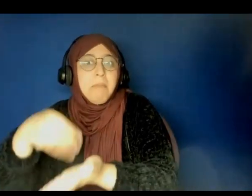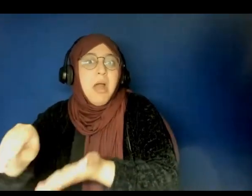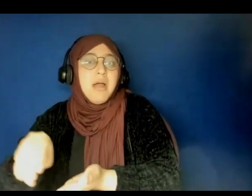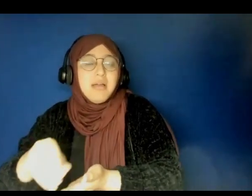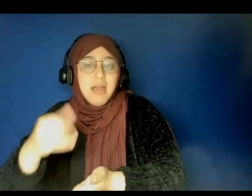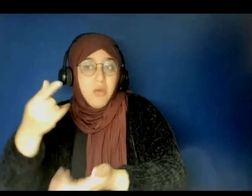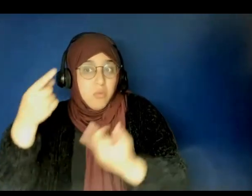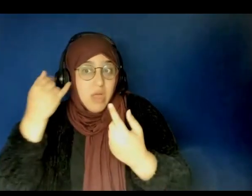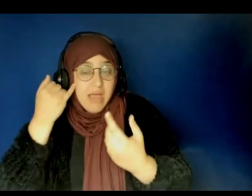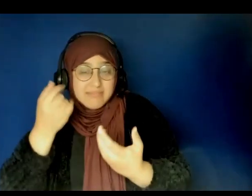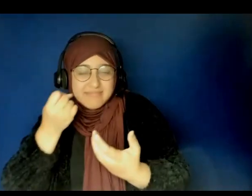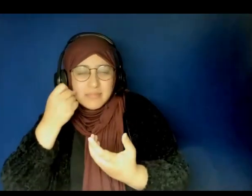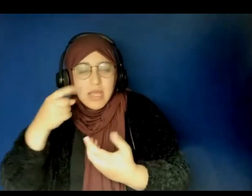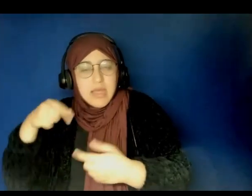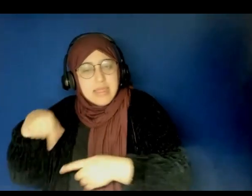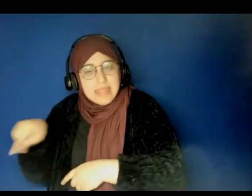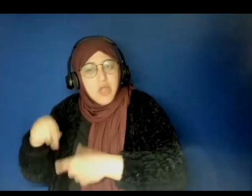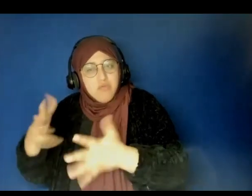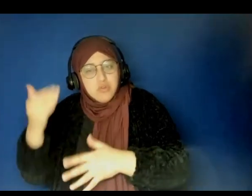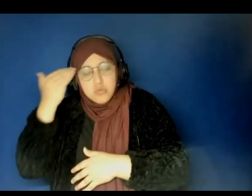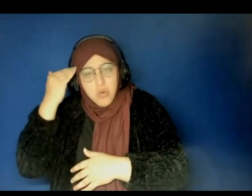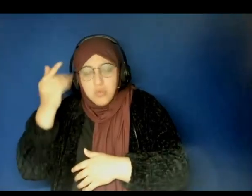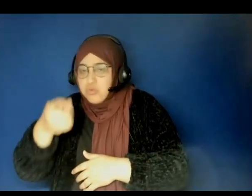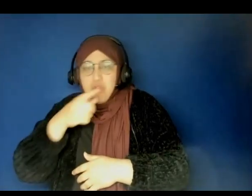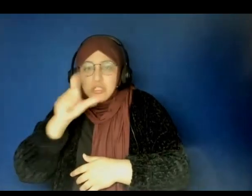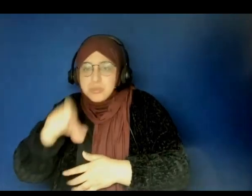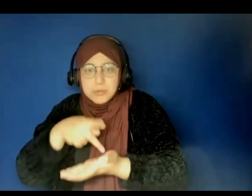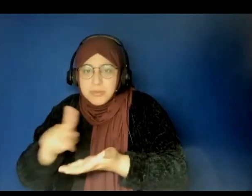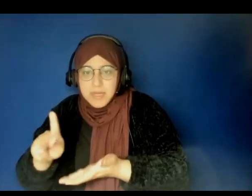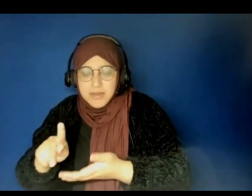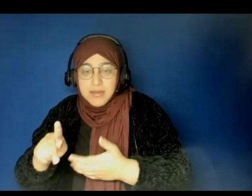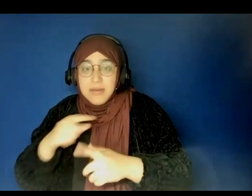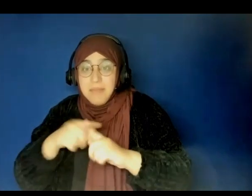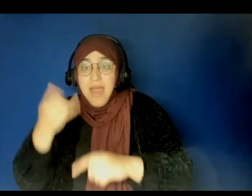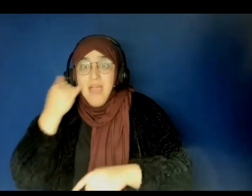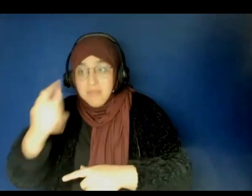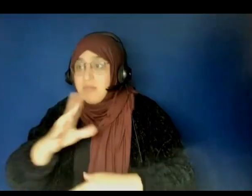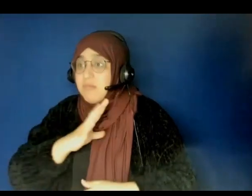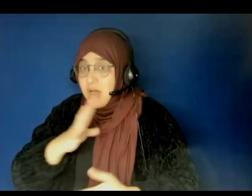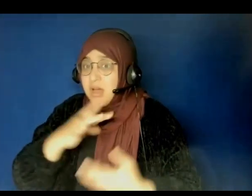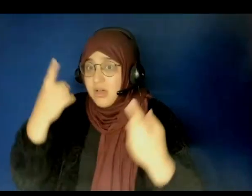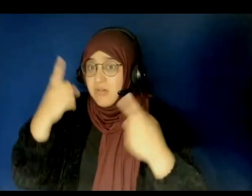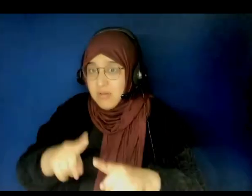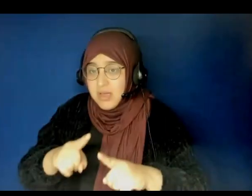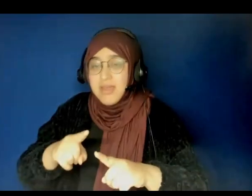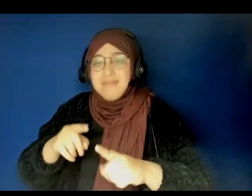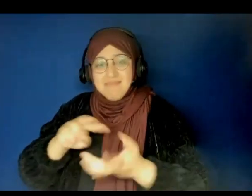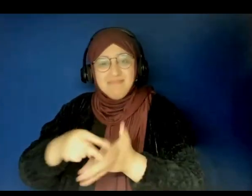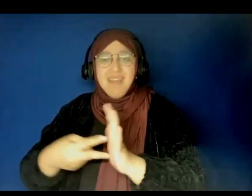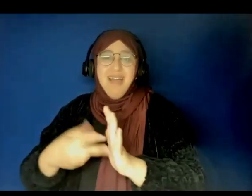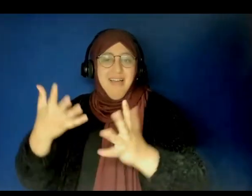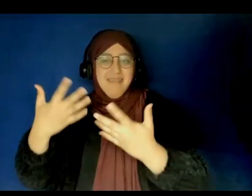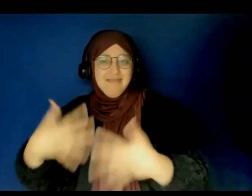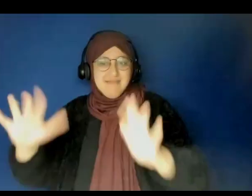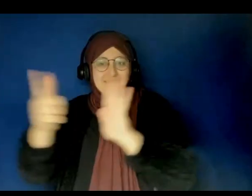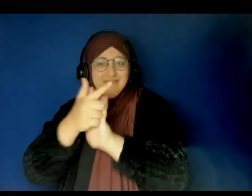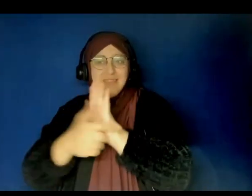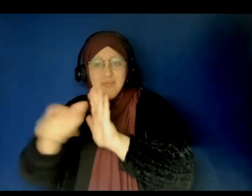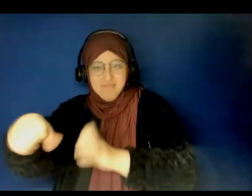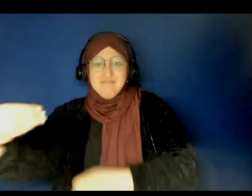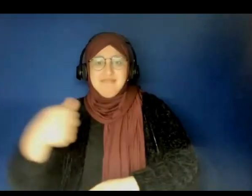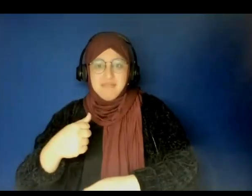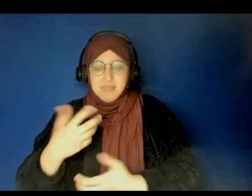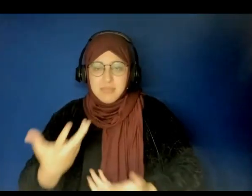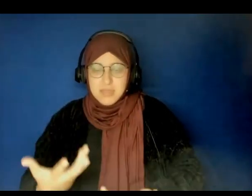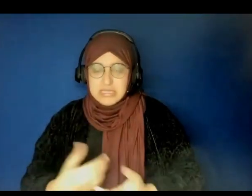agree, then it becomes a legally binding agreement and you still have to pay them. So anytime you're contacted by somebody who